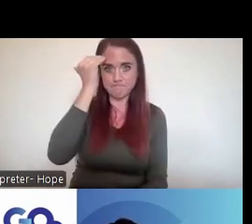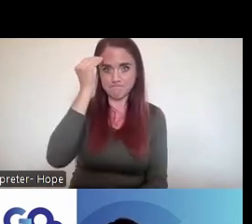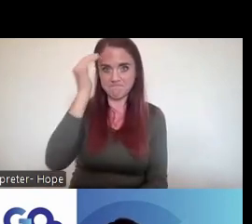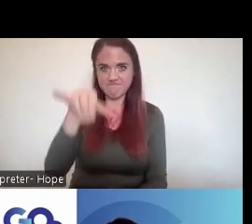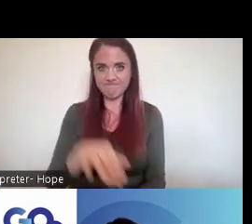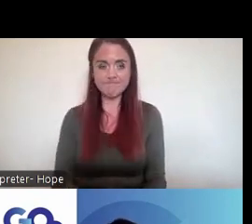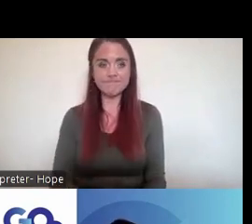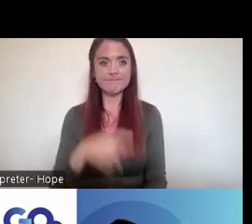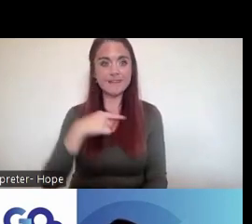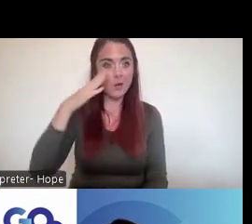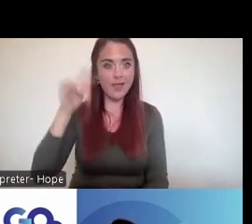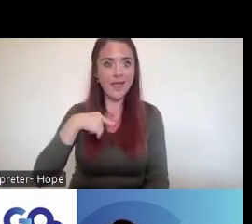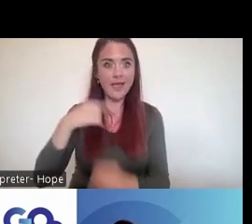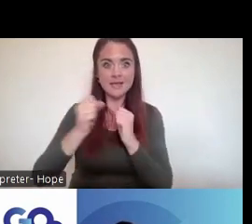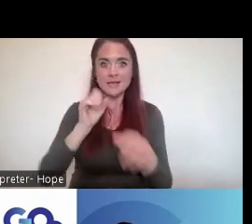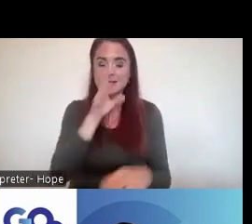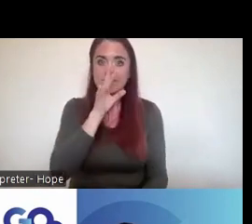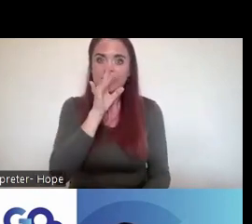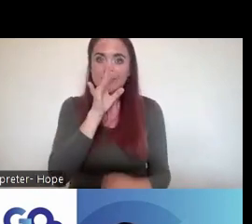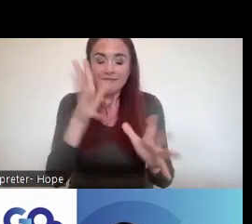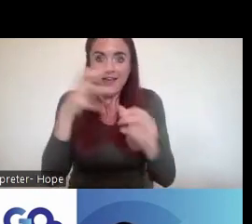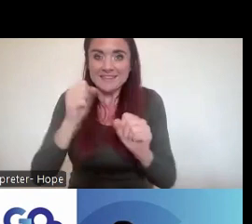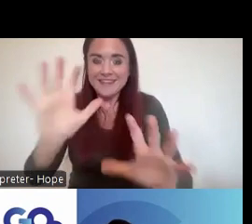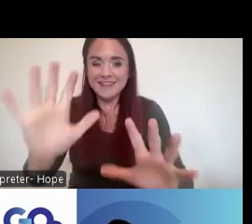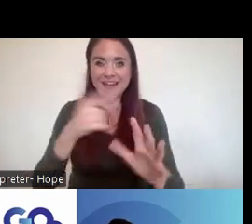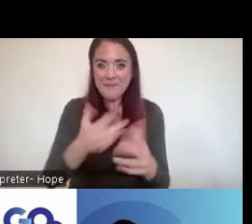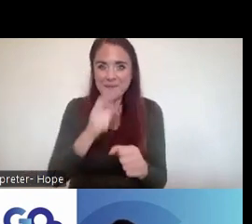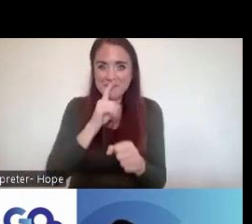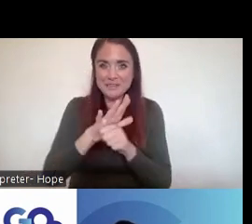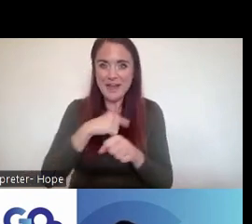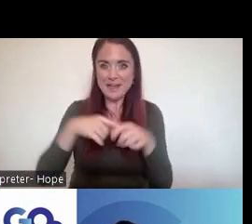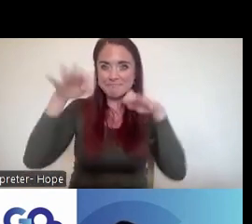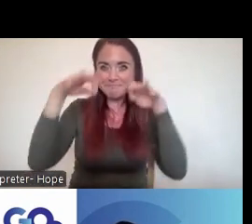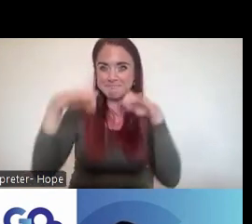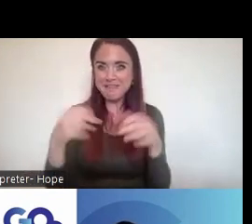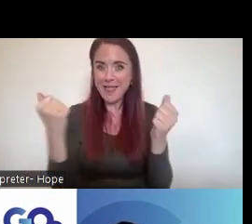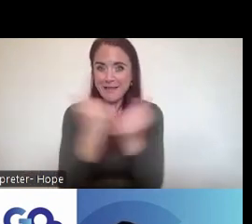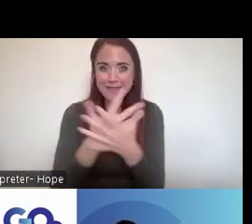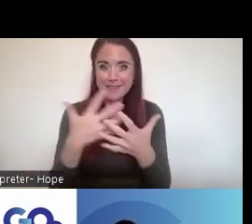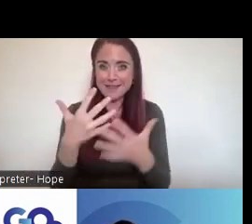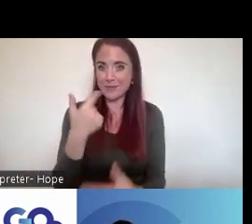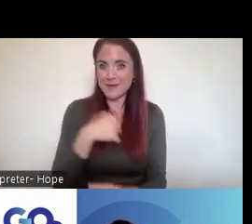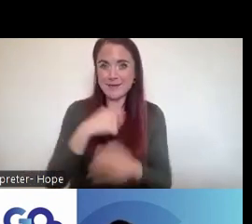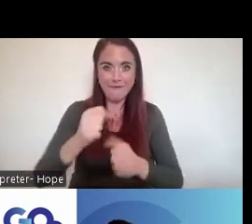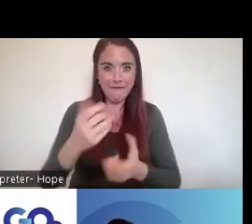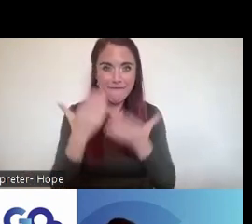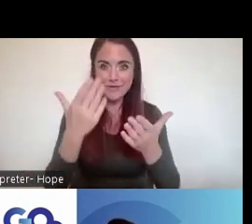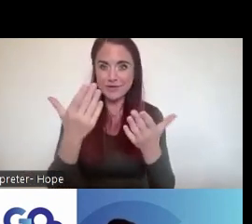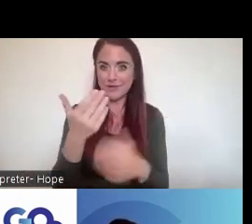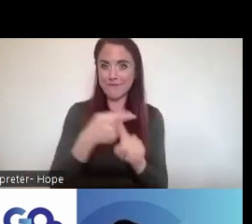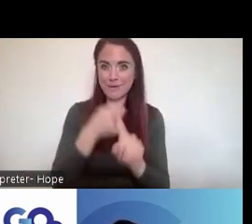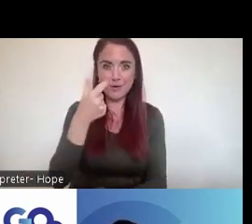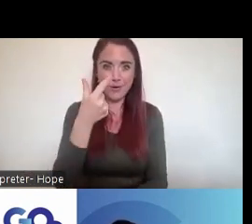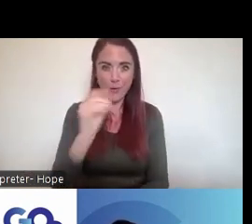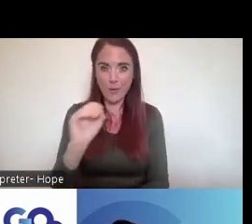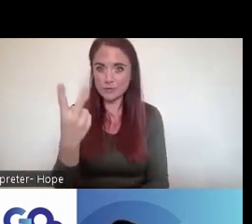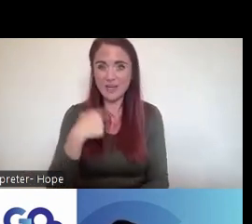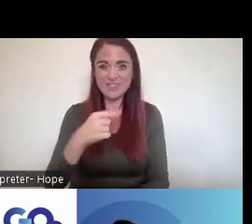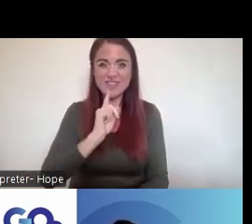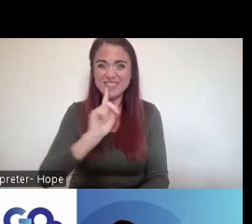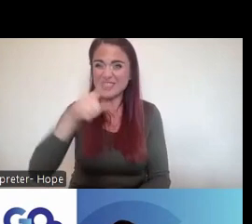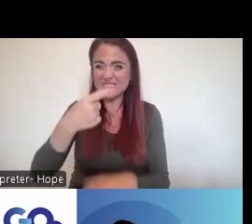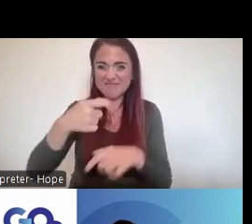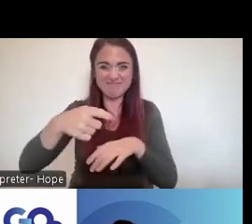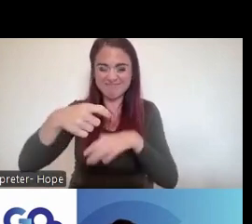So I know I talked very fast. I wanted to make sure I covered all the different things that GoTo has to offer. And I really only scratched the